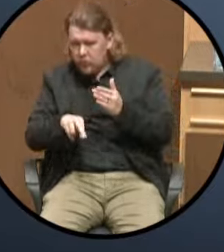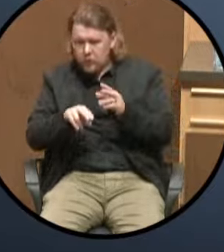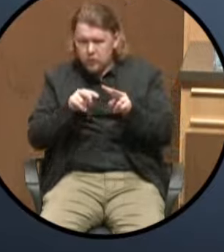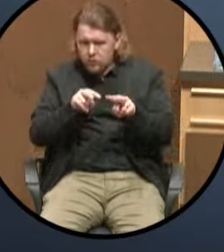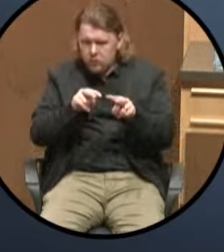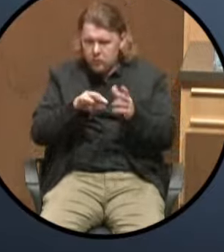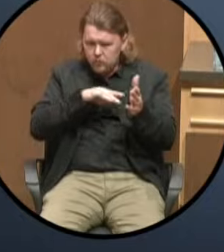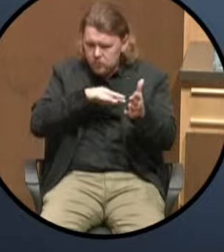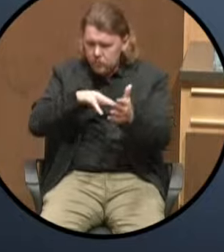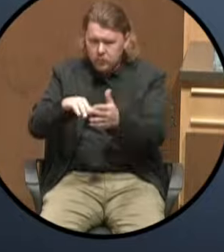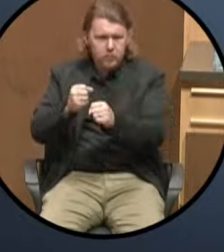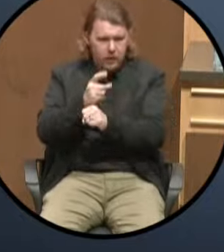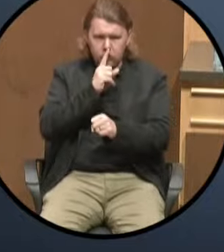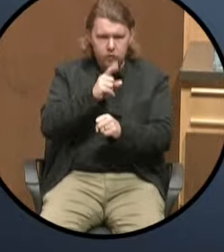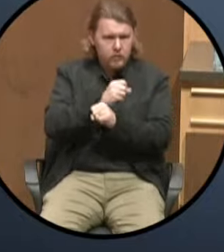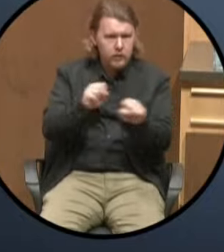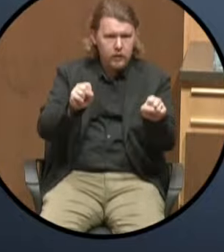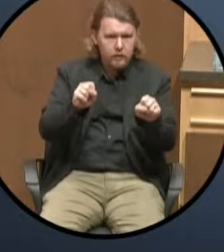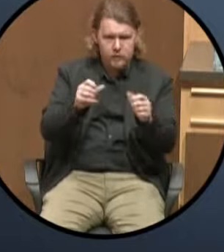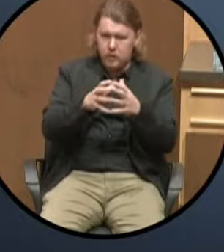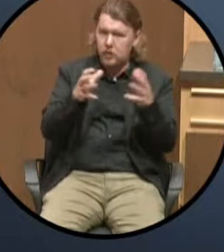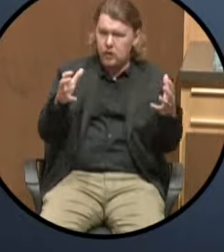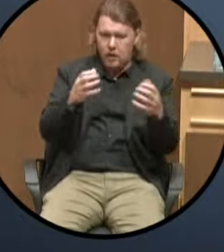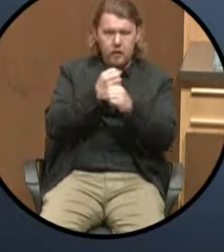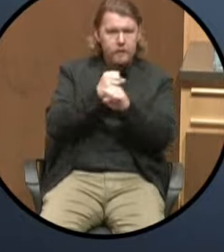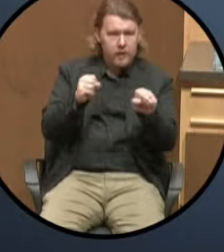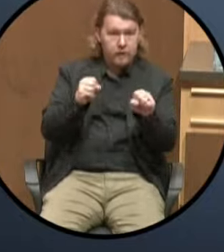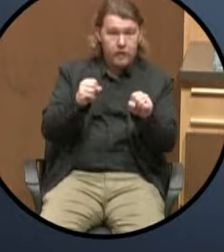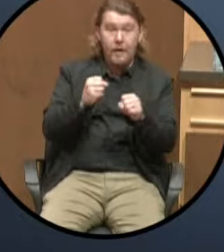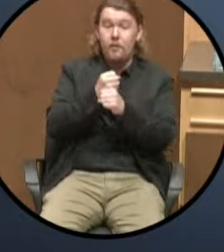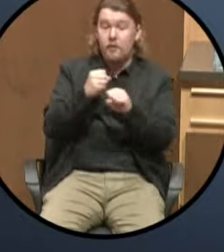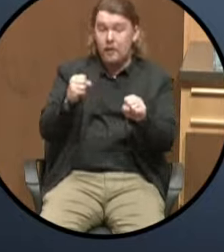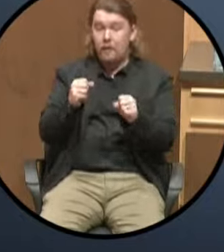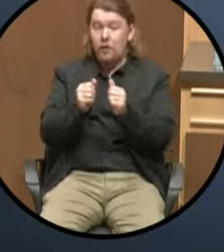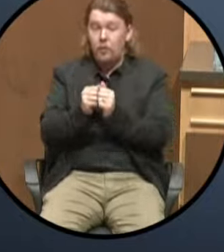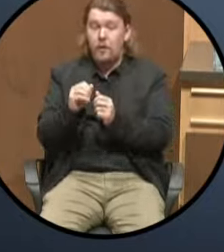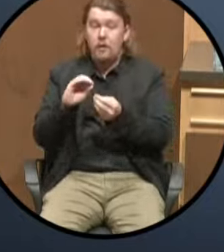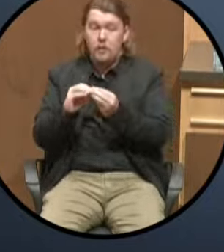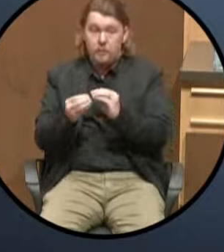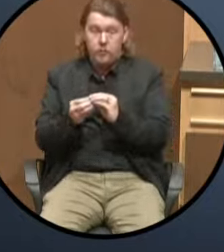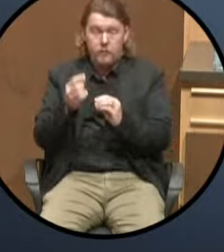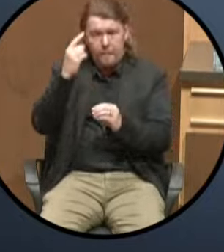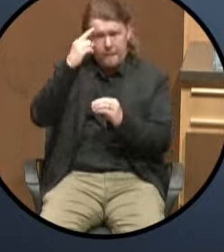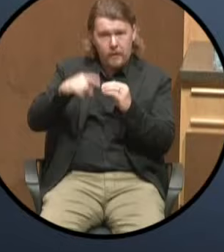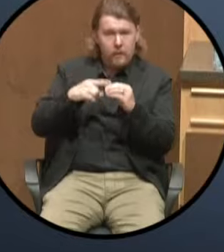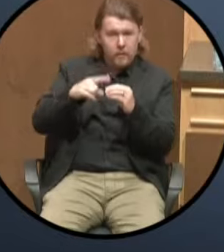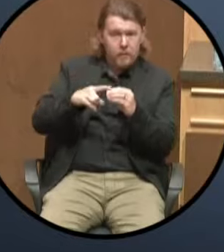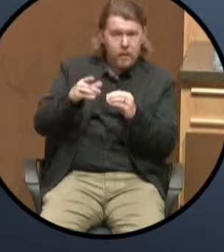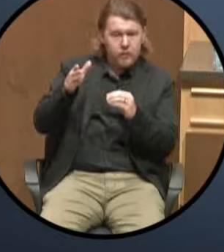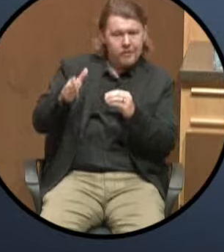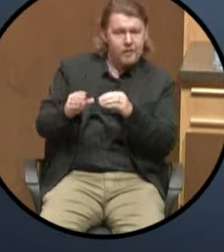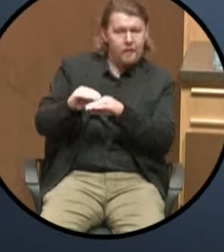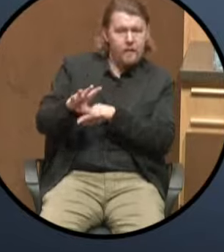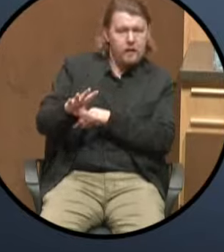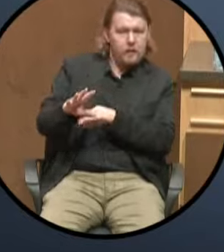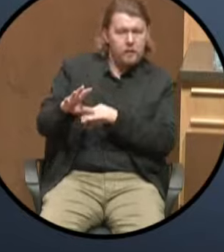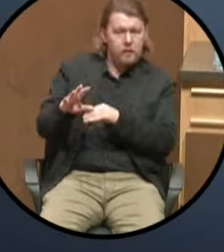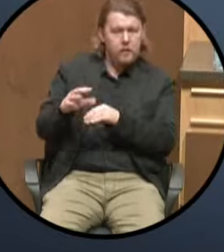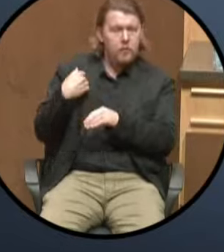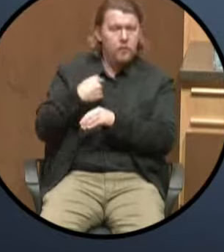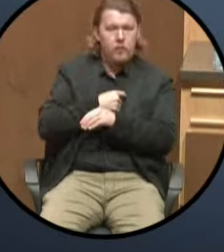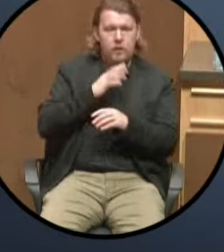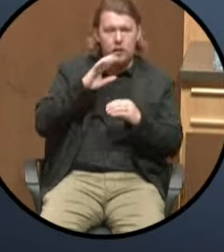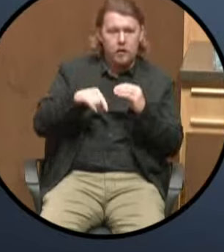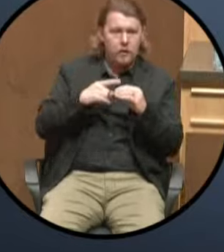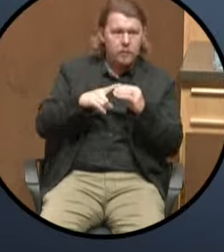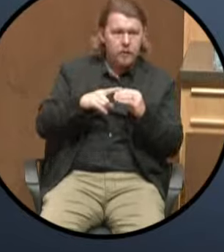safe. There is a lot of safety, and there's a lot of safety in numbers. When we think about side effects of vaccines in general, we normally talk about